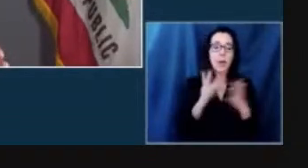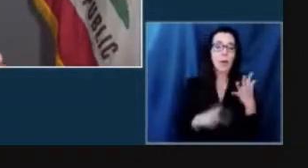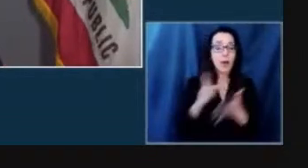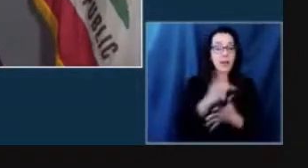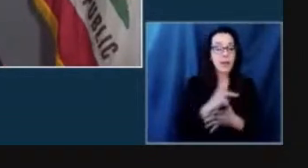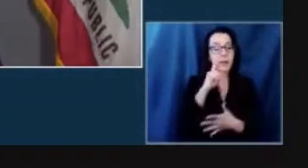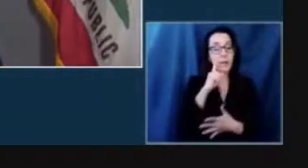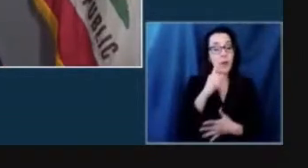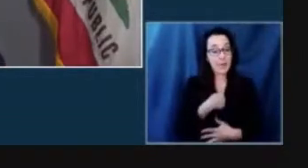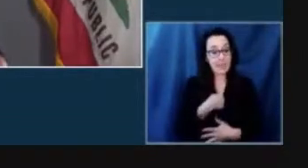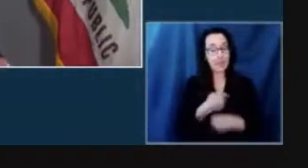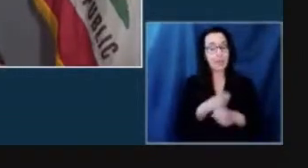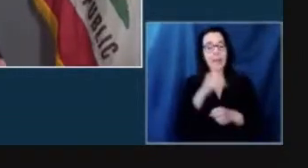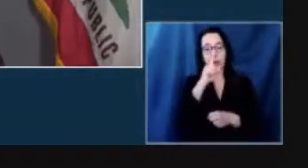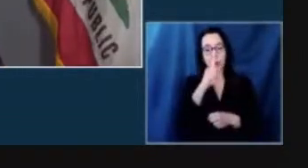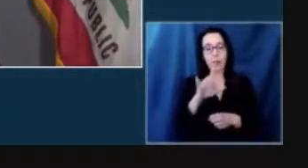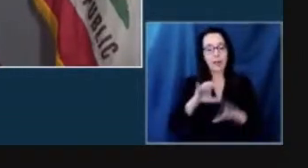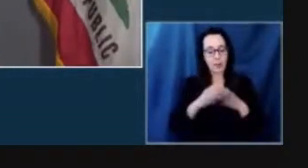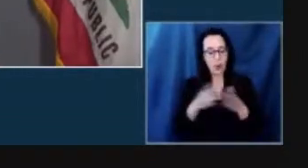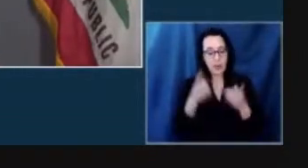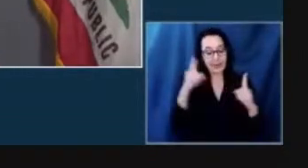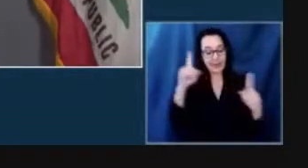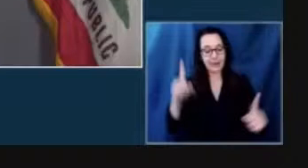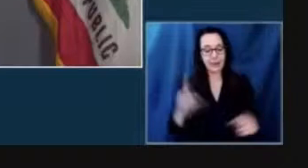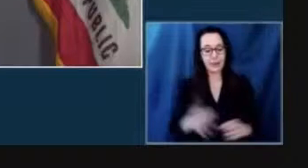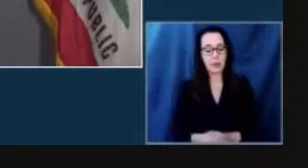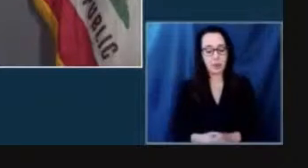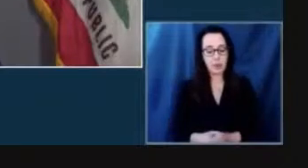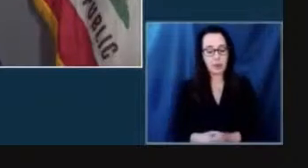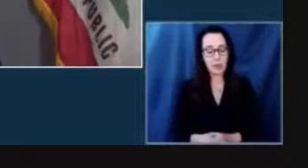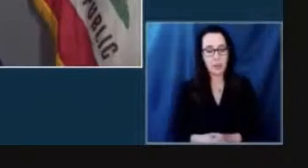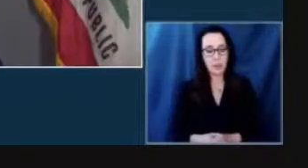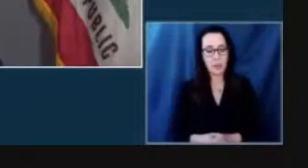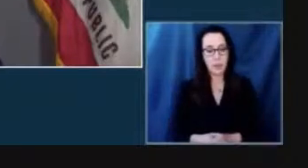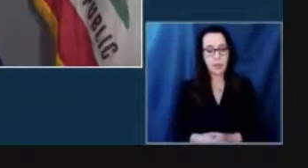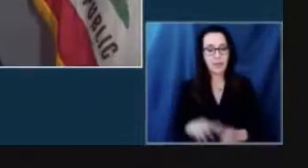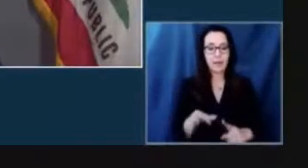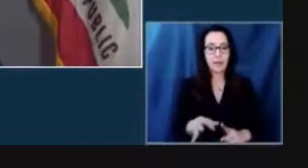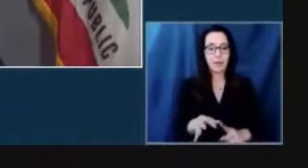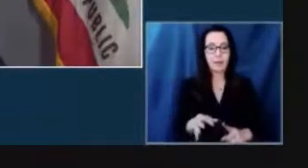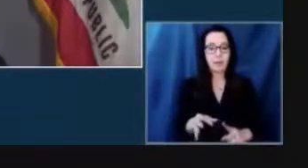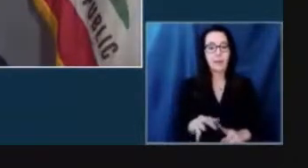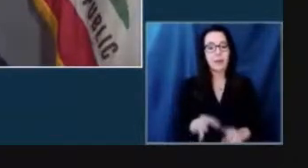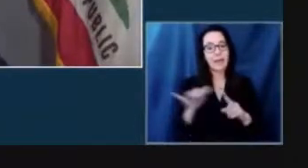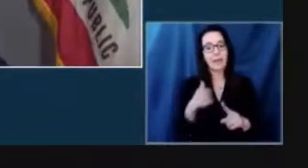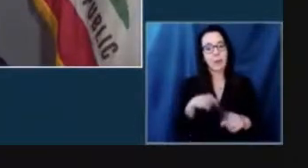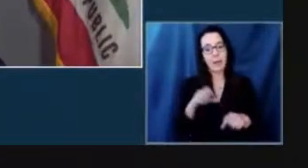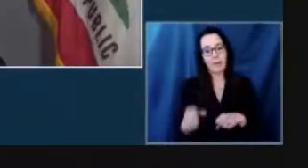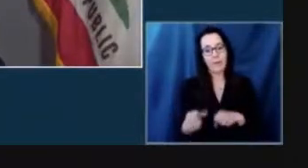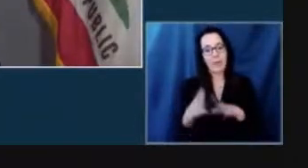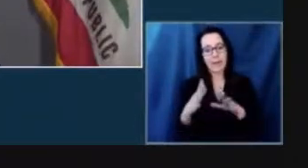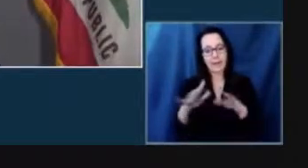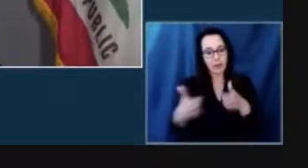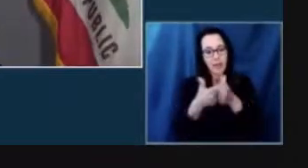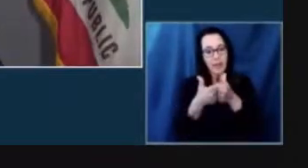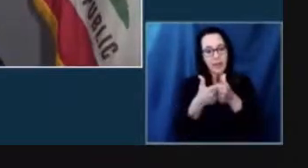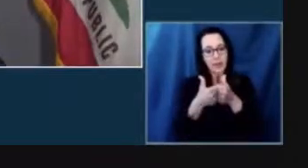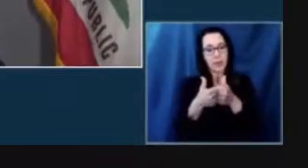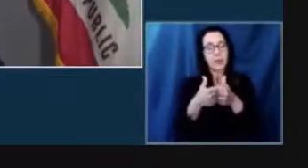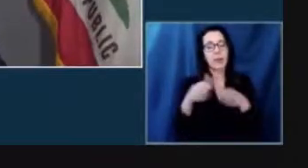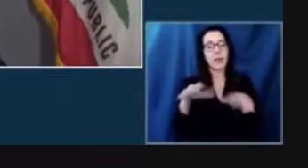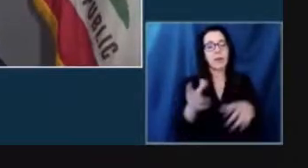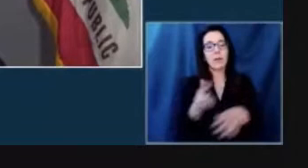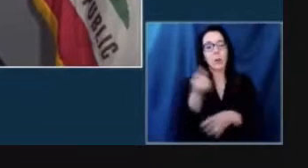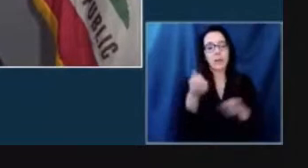is successful, especially right now as we face the challenge of retaining control of the House of Representatives in the